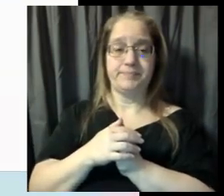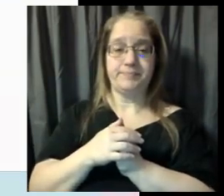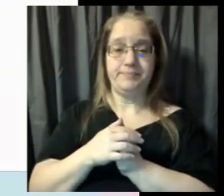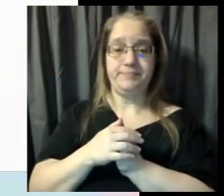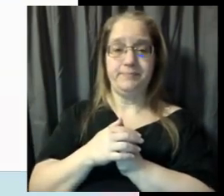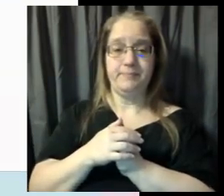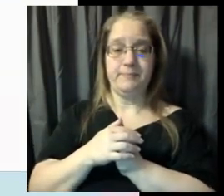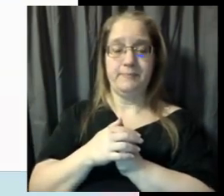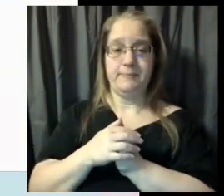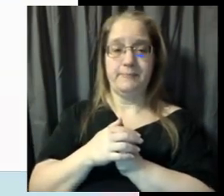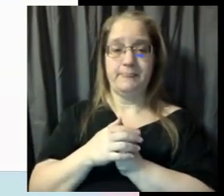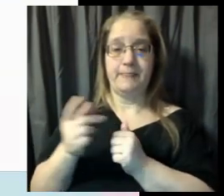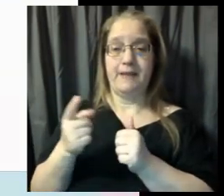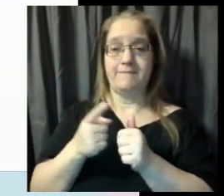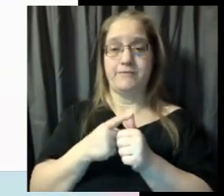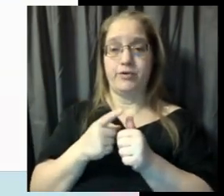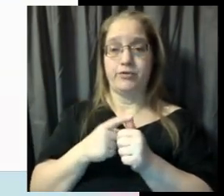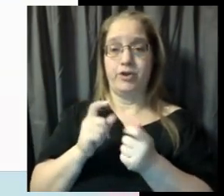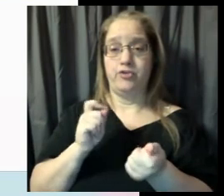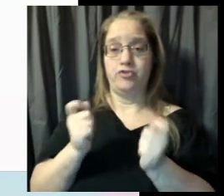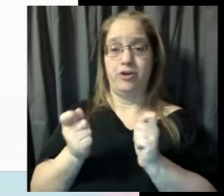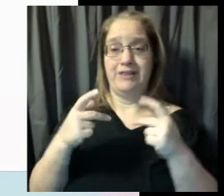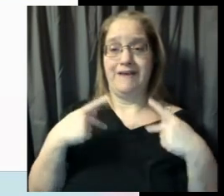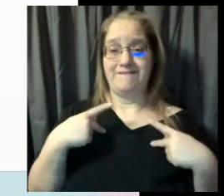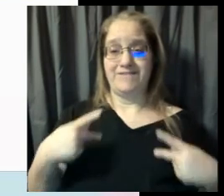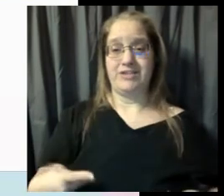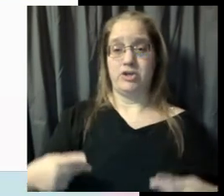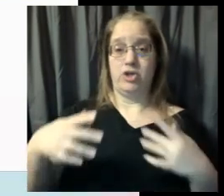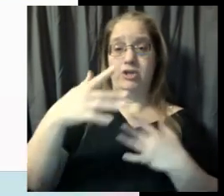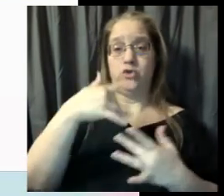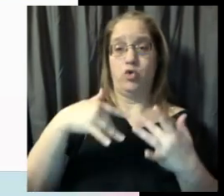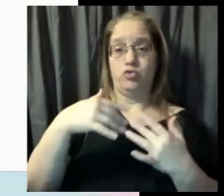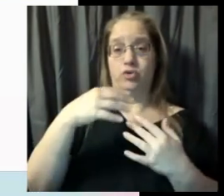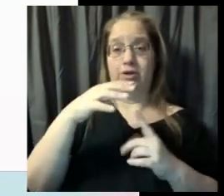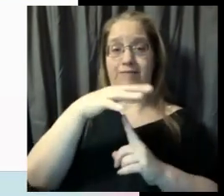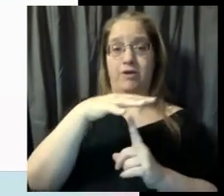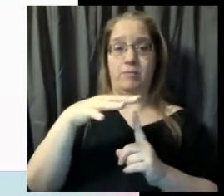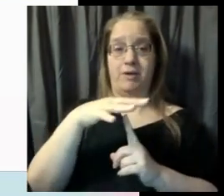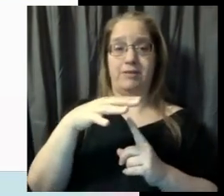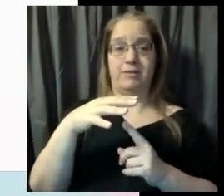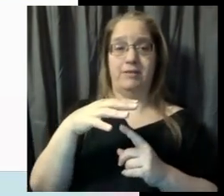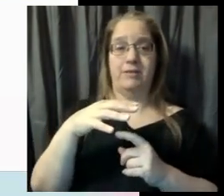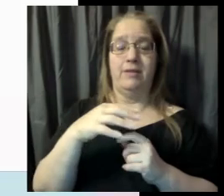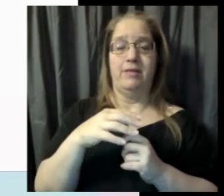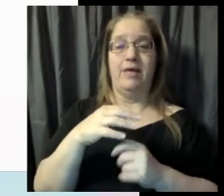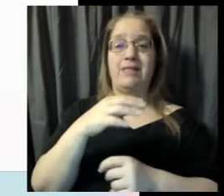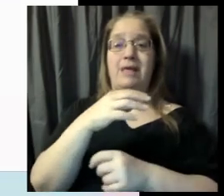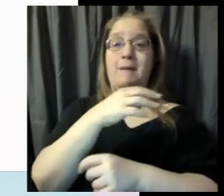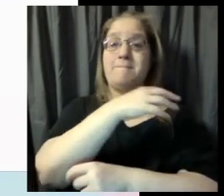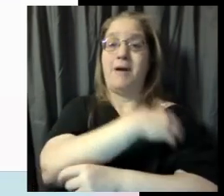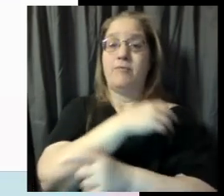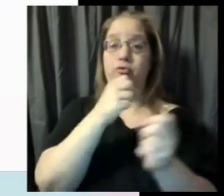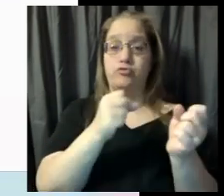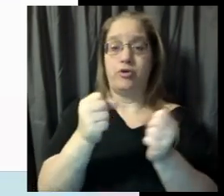to talk about is changing the physical and social environment. That is a powerful strategy for supporting your child's